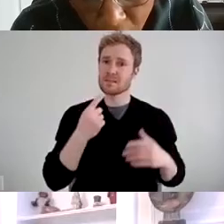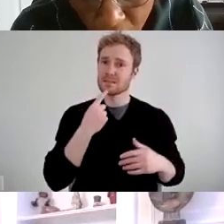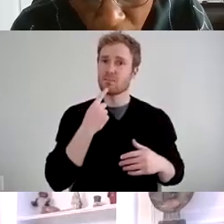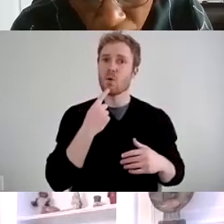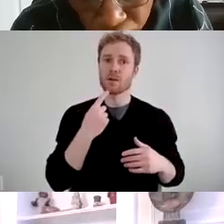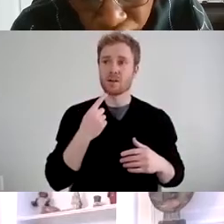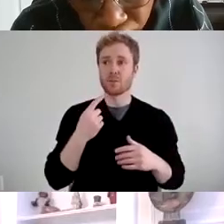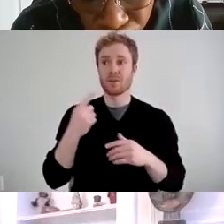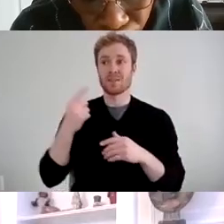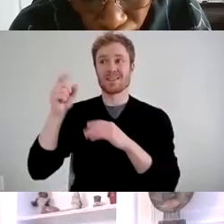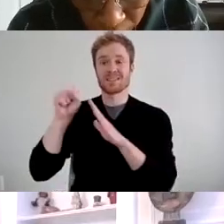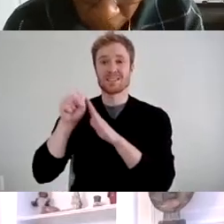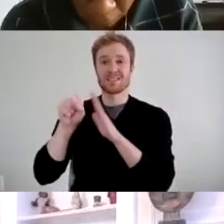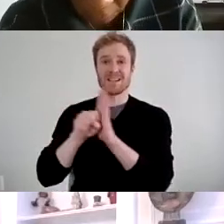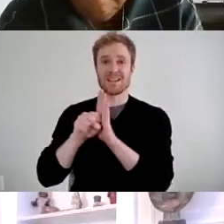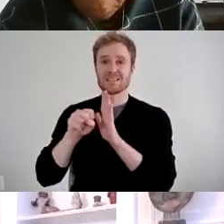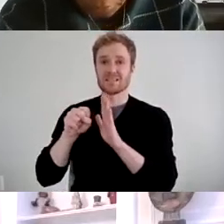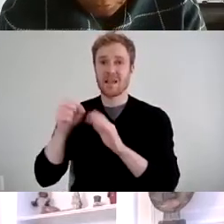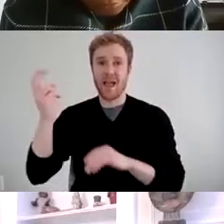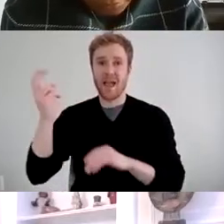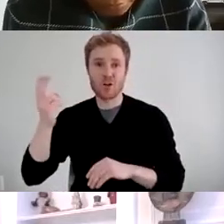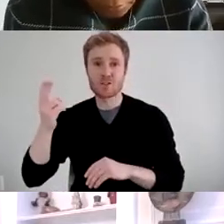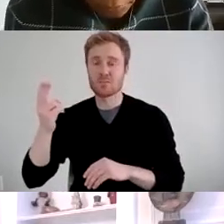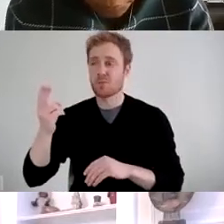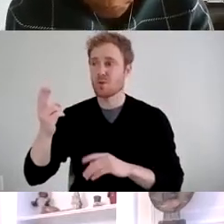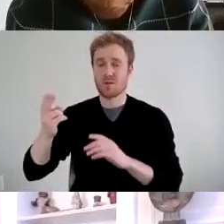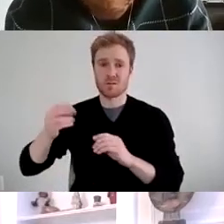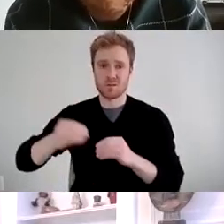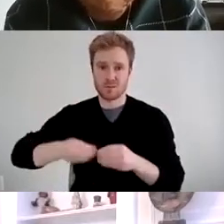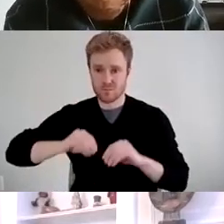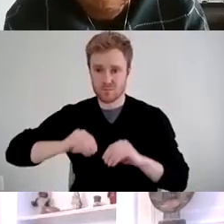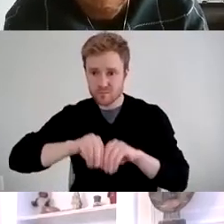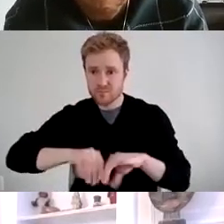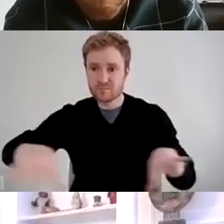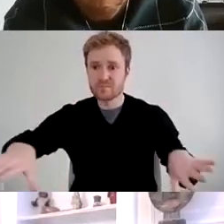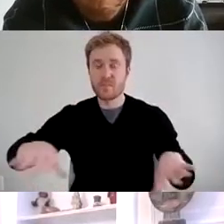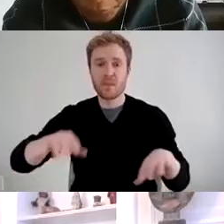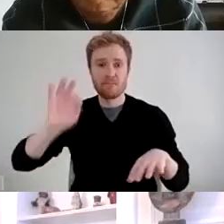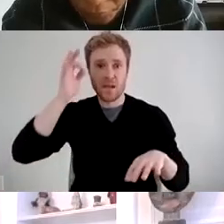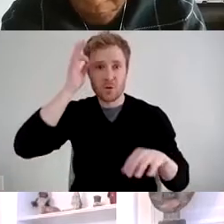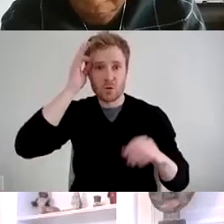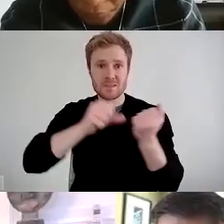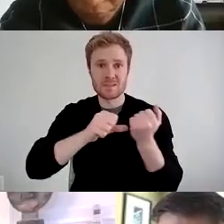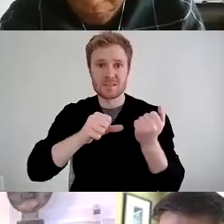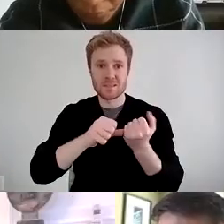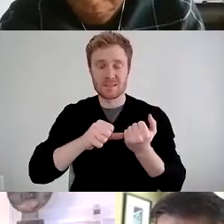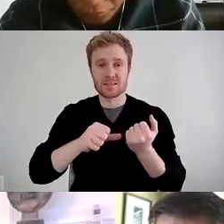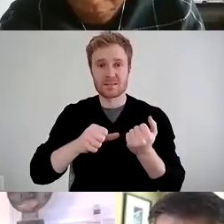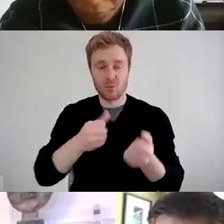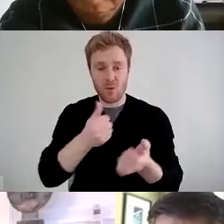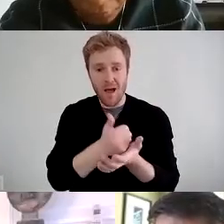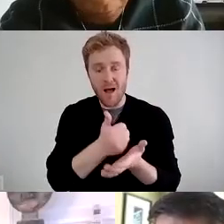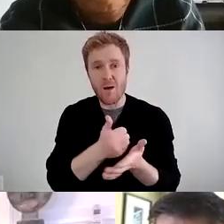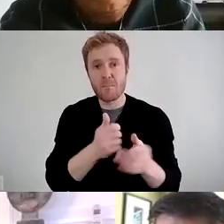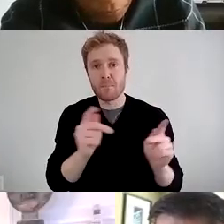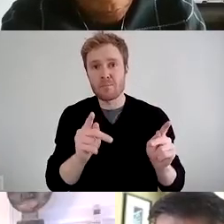because I've been a critic of the URA for many years, but I've been very pleased with the work that they've been doing, especially over the last year, is